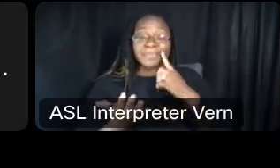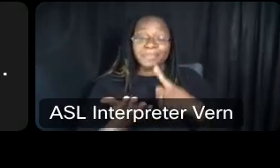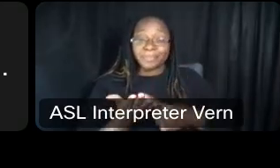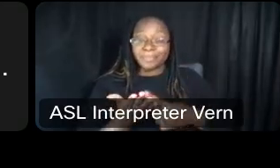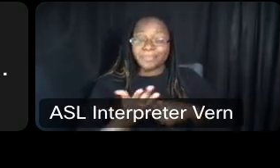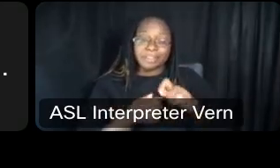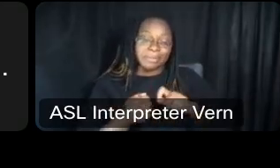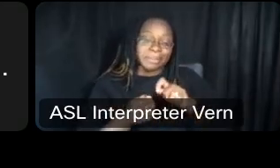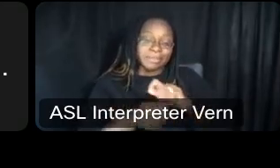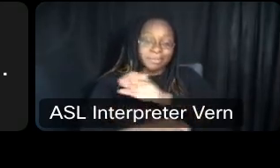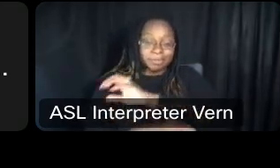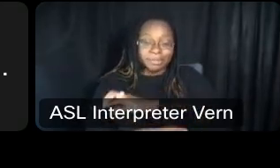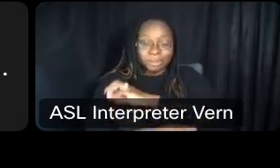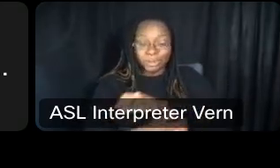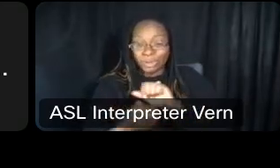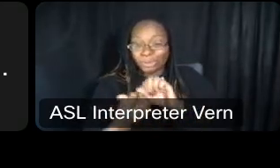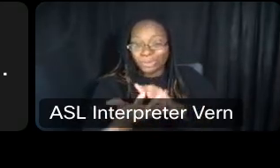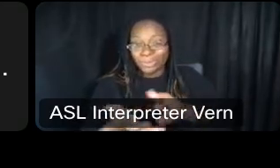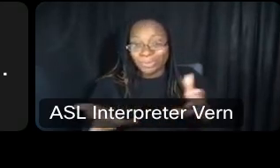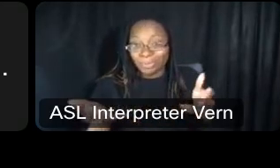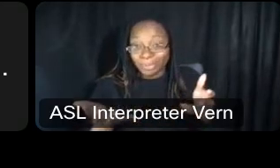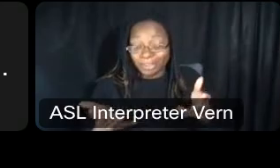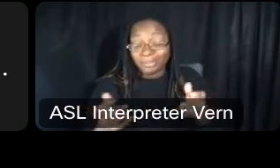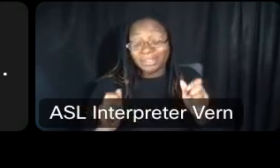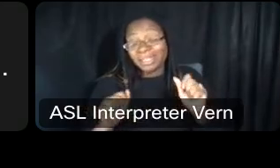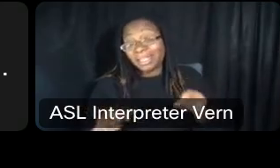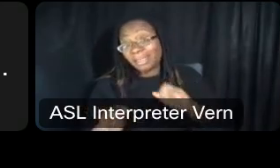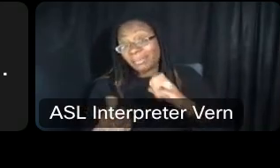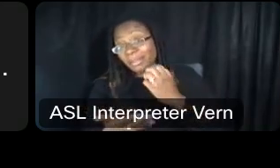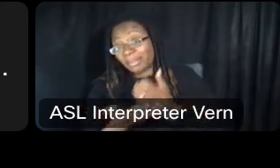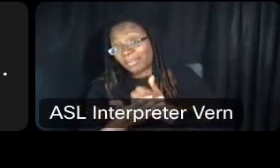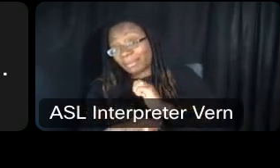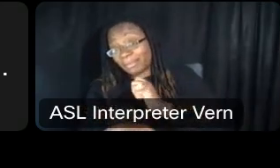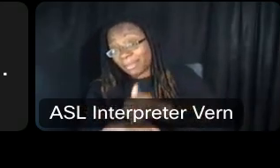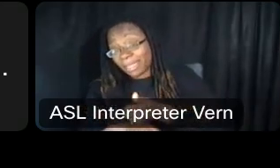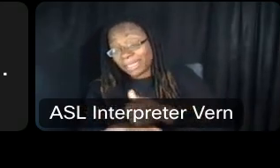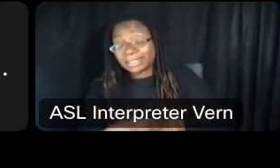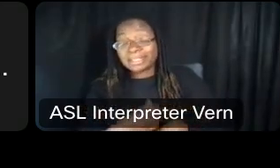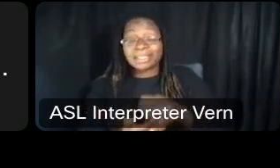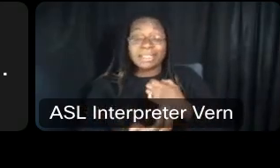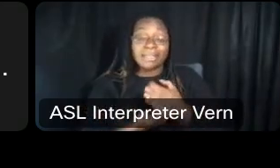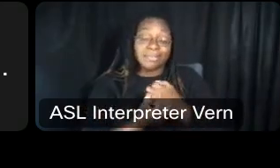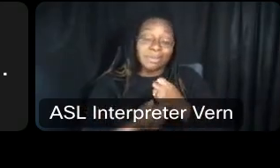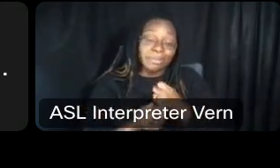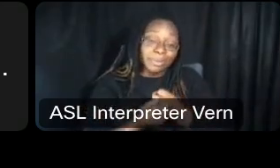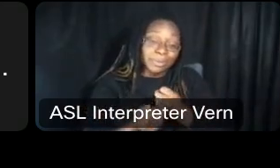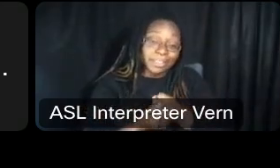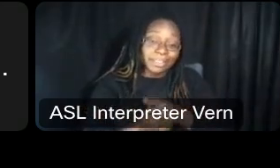clinical approaches that are either evidence-based, evidence-supported, promising